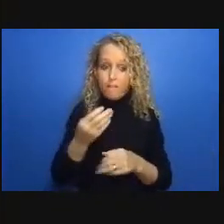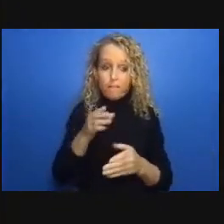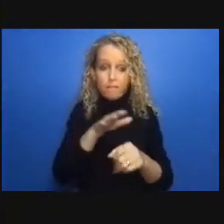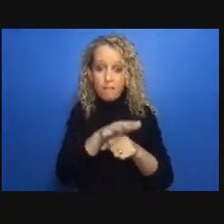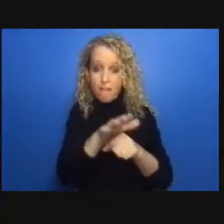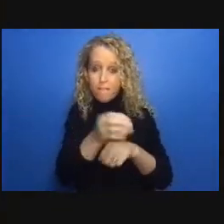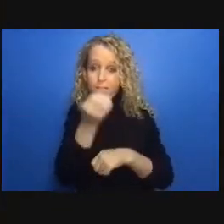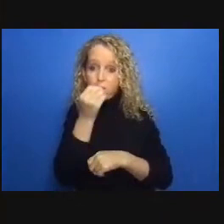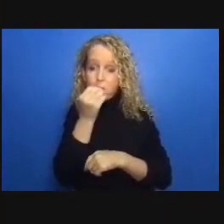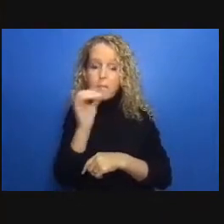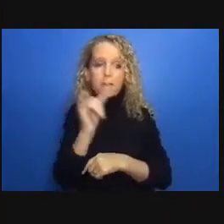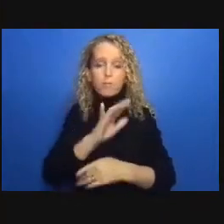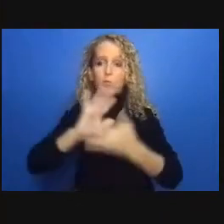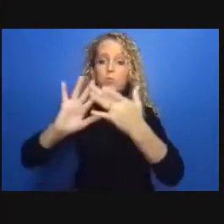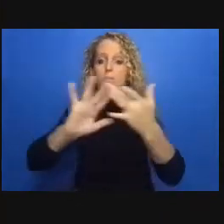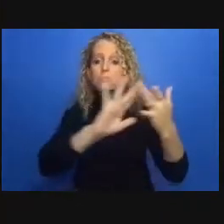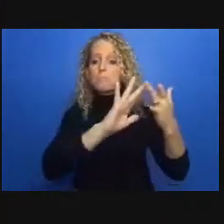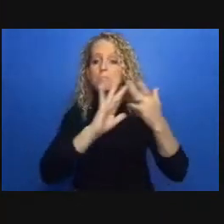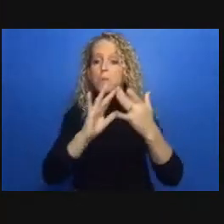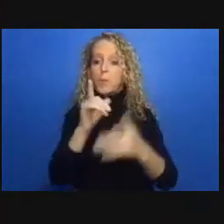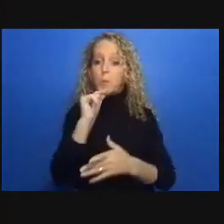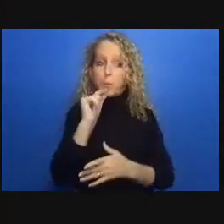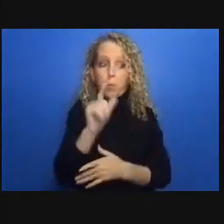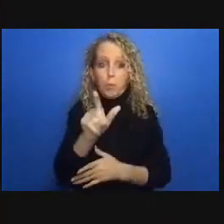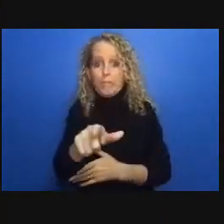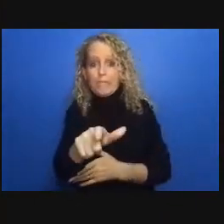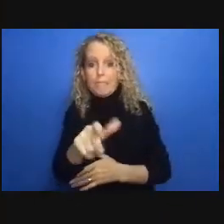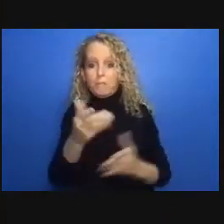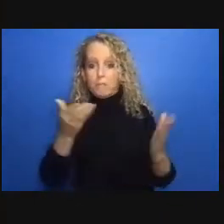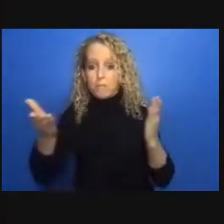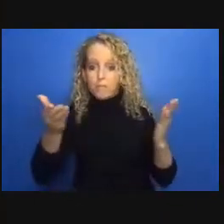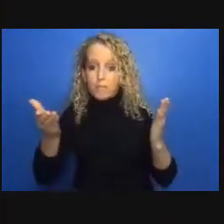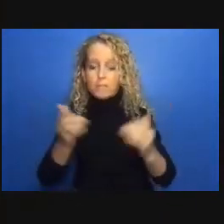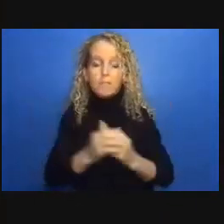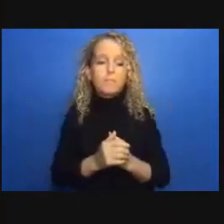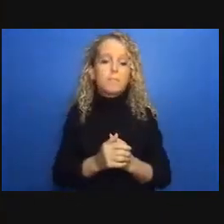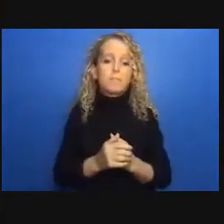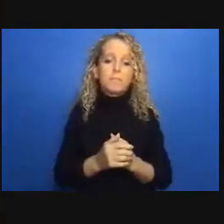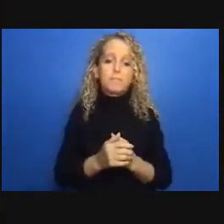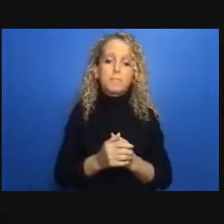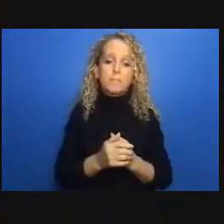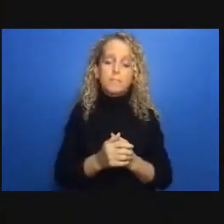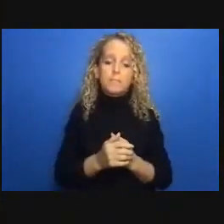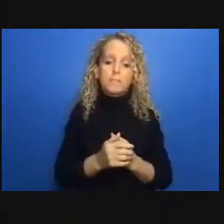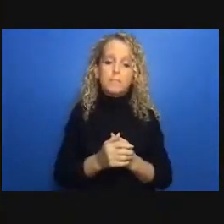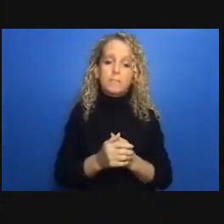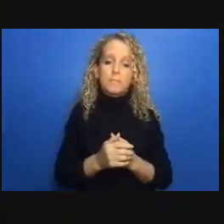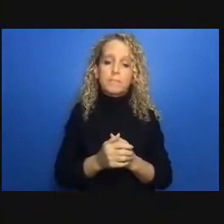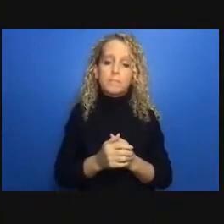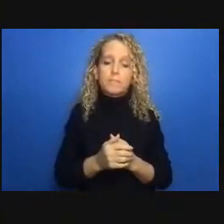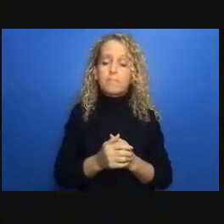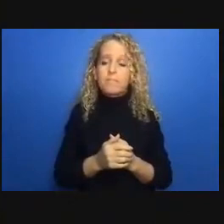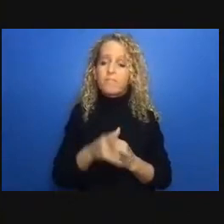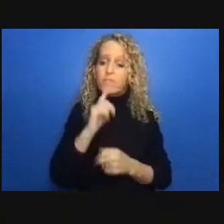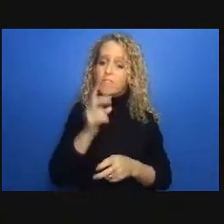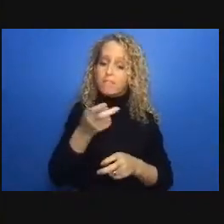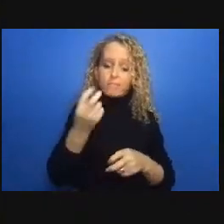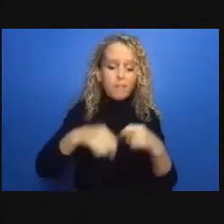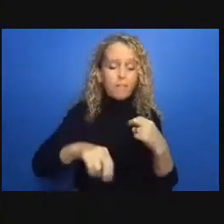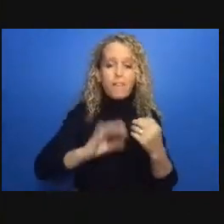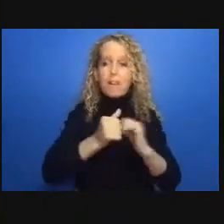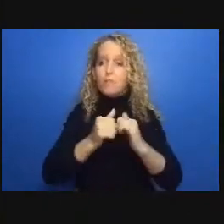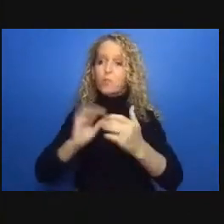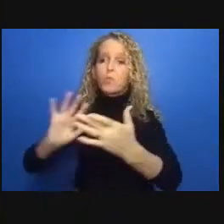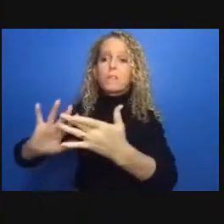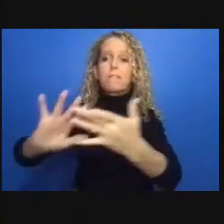that service. So there comes a lot of issues with how to connect with those folks, no public transit